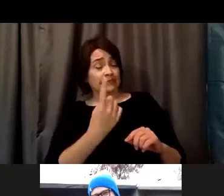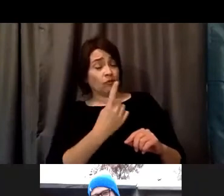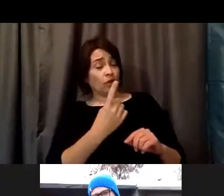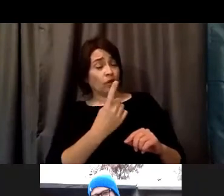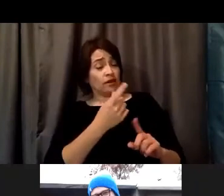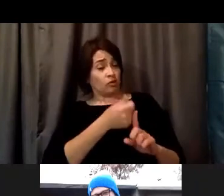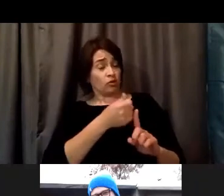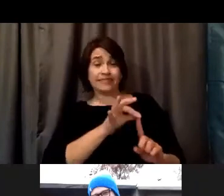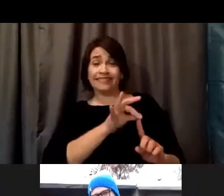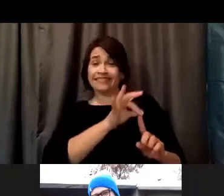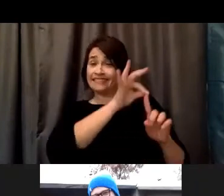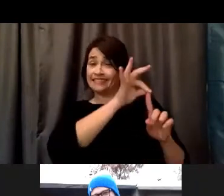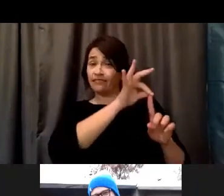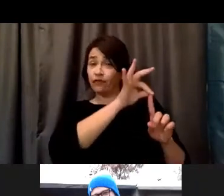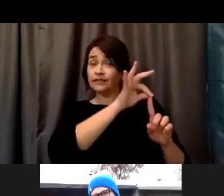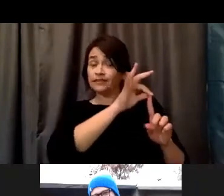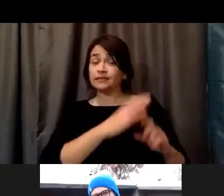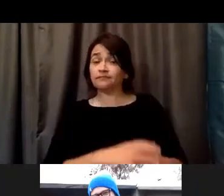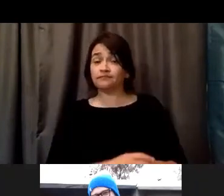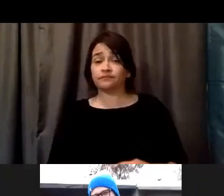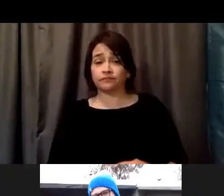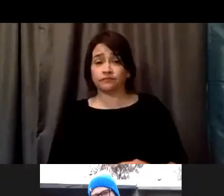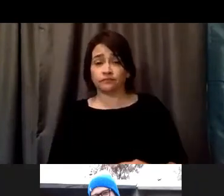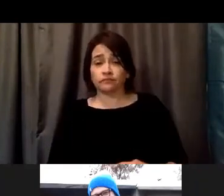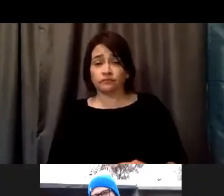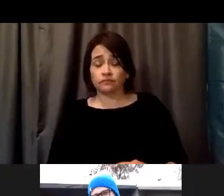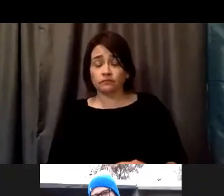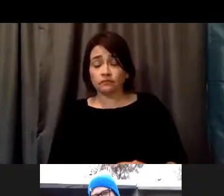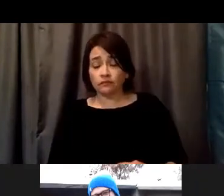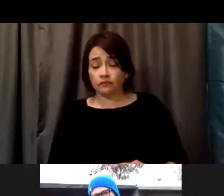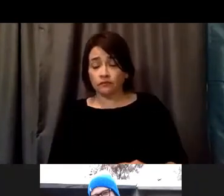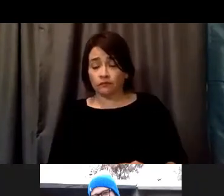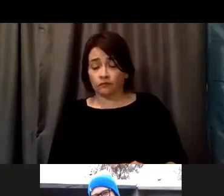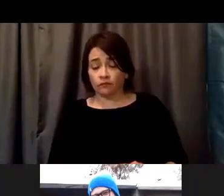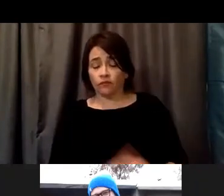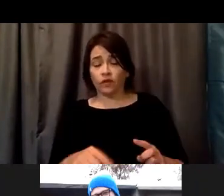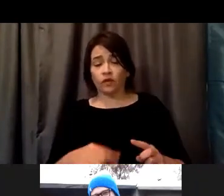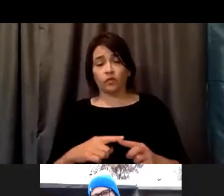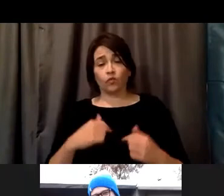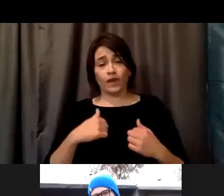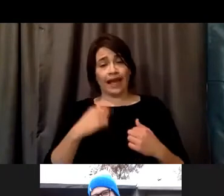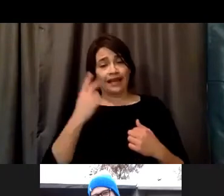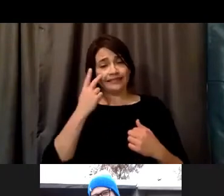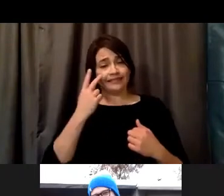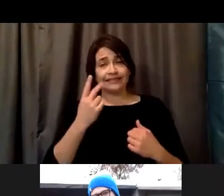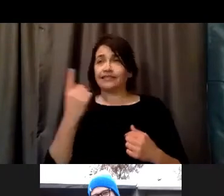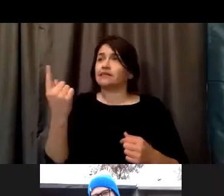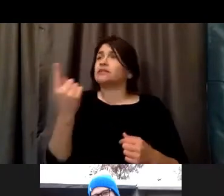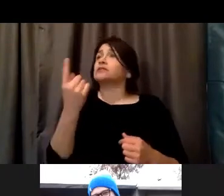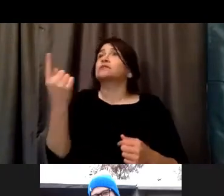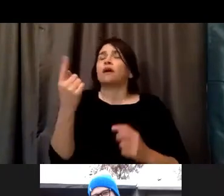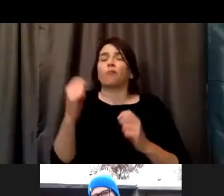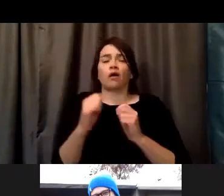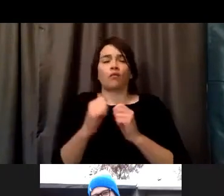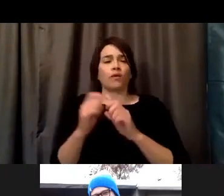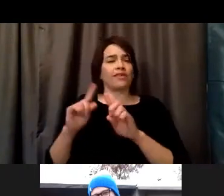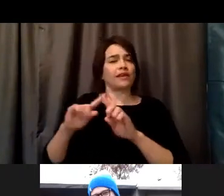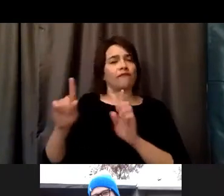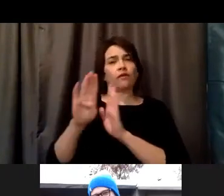I've sort of seasoned in how I look at things. When I see somebody that has a different background or has a different